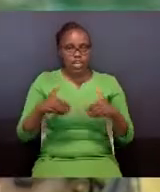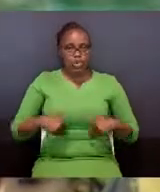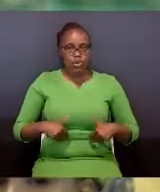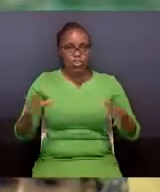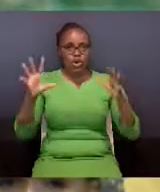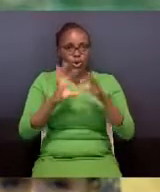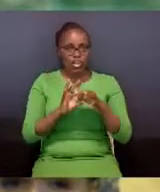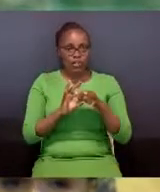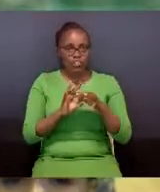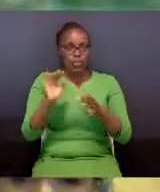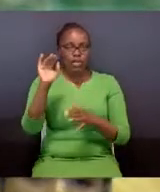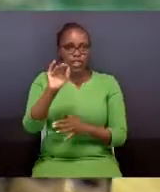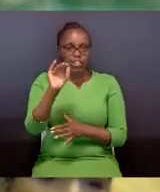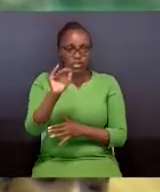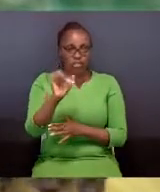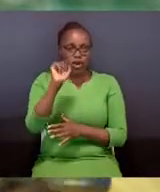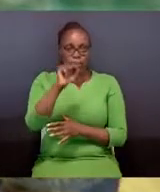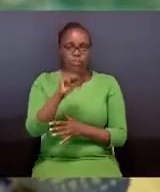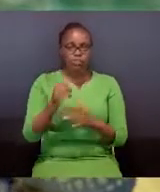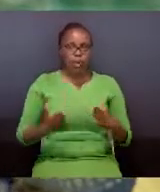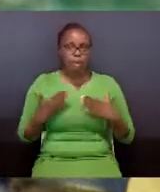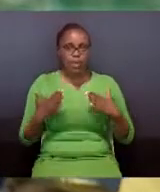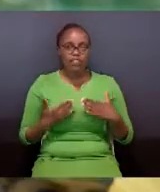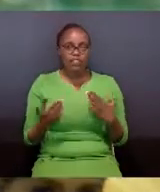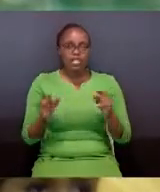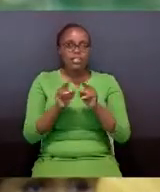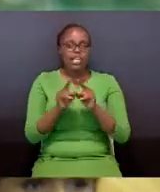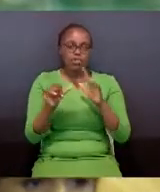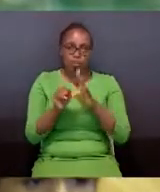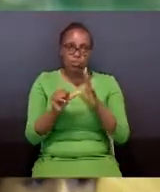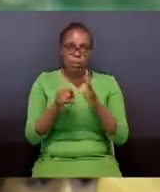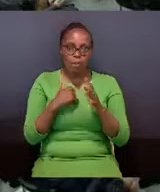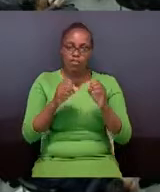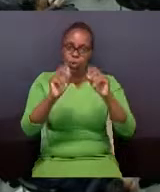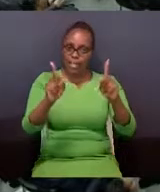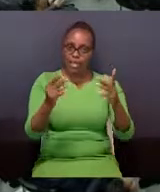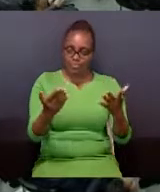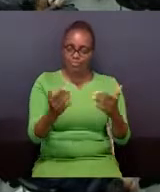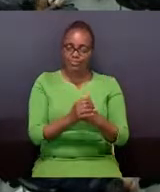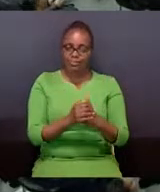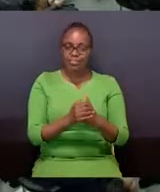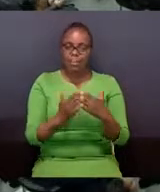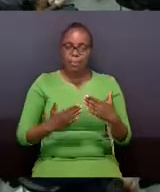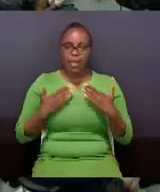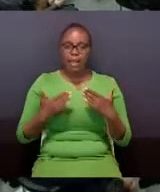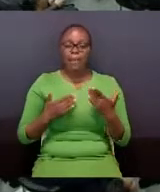Connect, Unauliza, you can be happy even if you have problems, right?